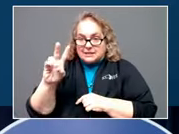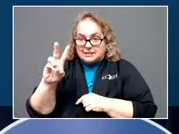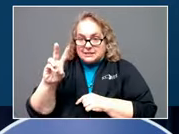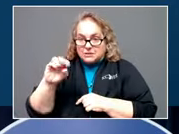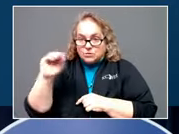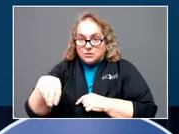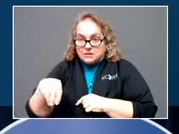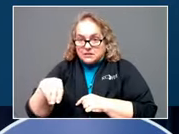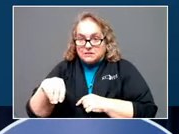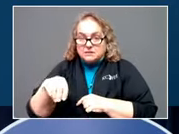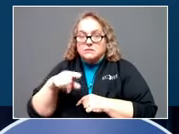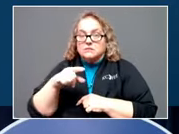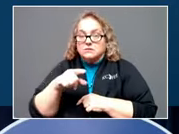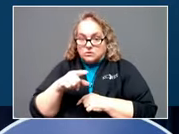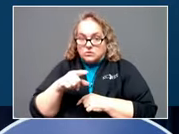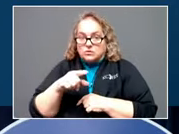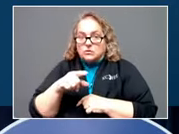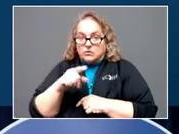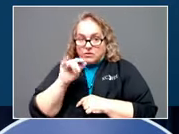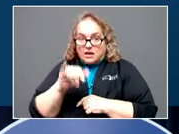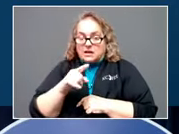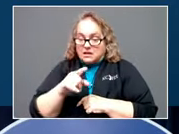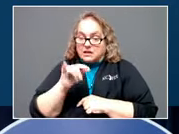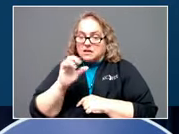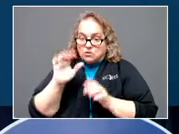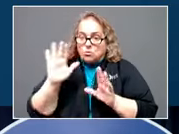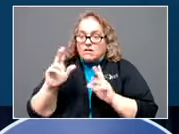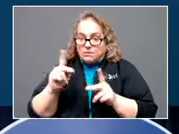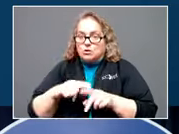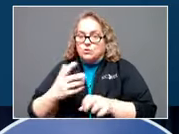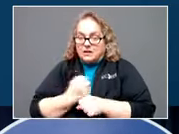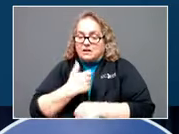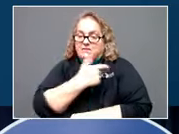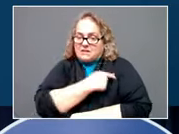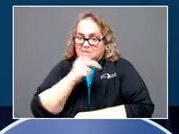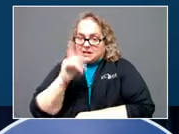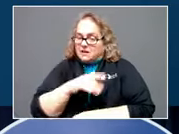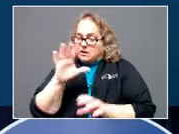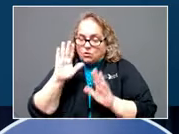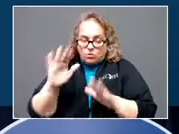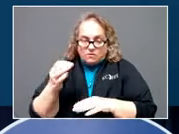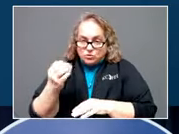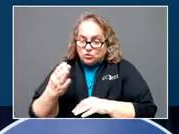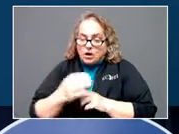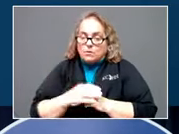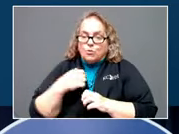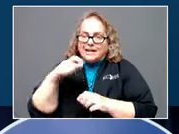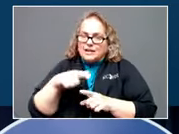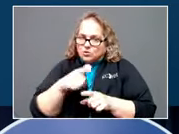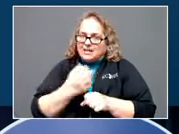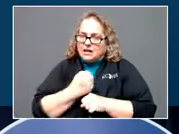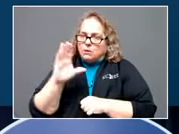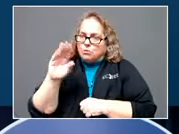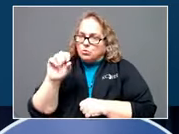all-stars of getting vaccinated in Kentucky. They've done an incredible job. We just need them to get boosted. 50 to